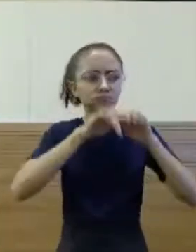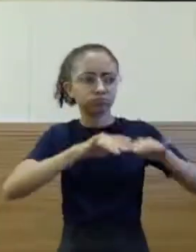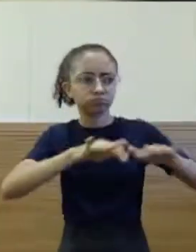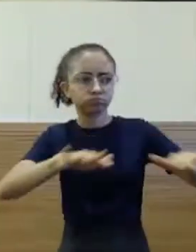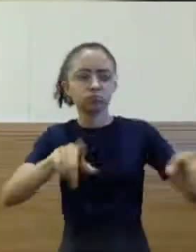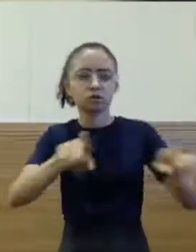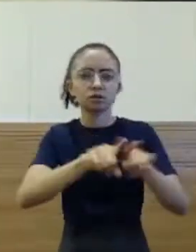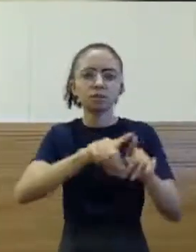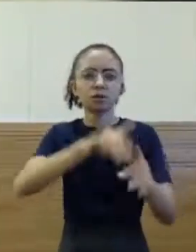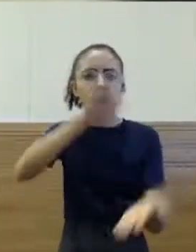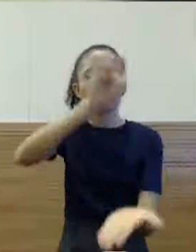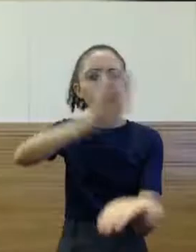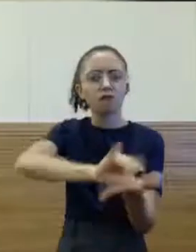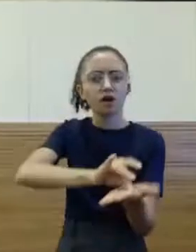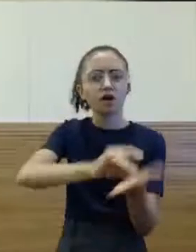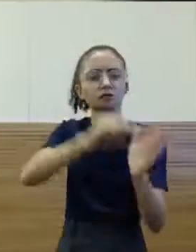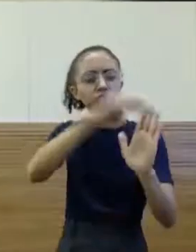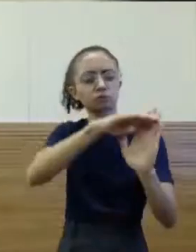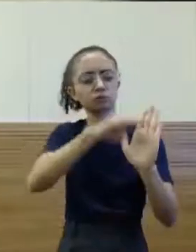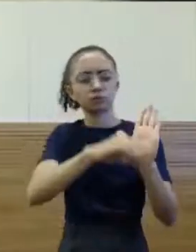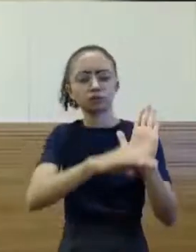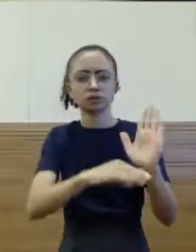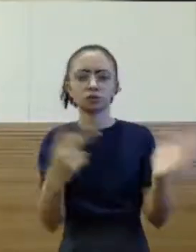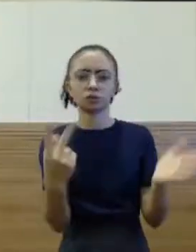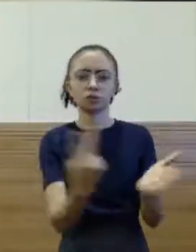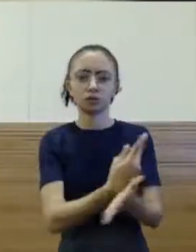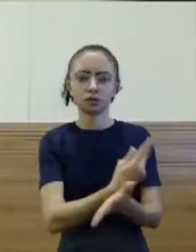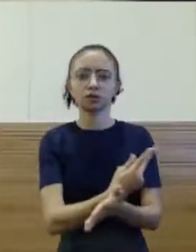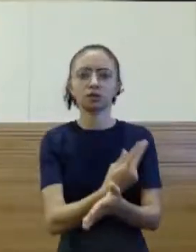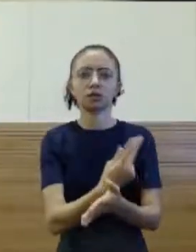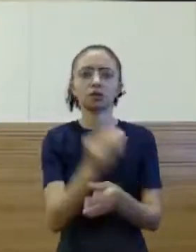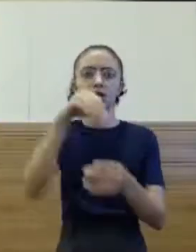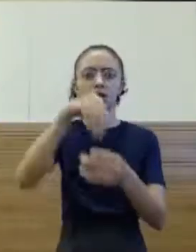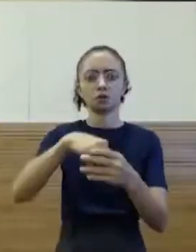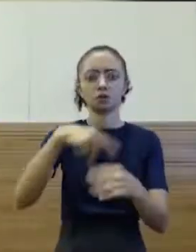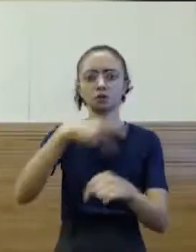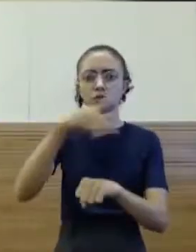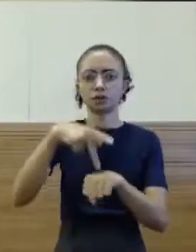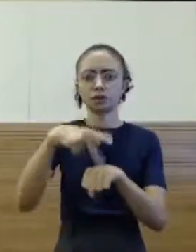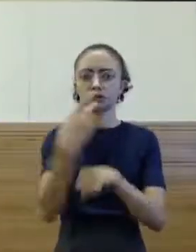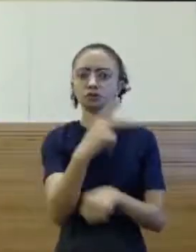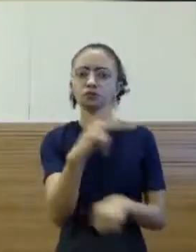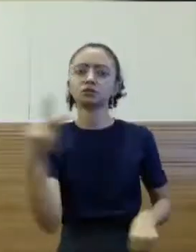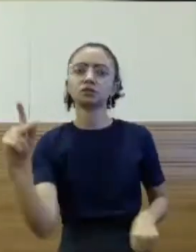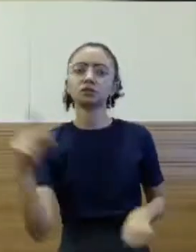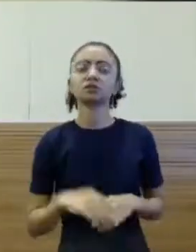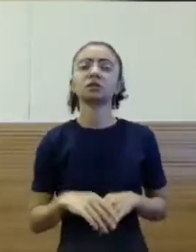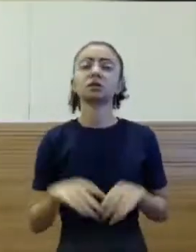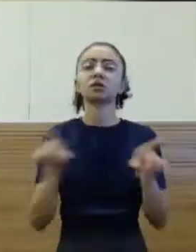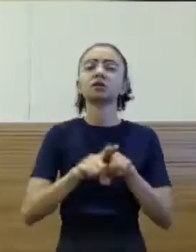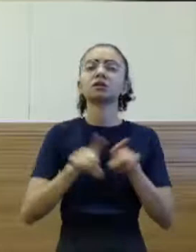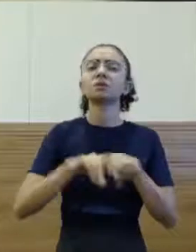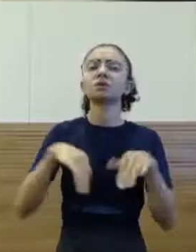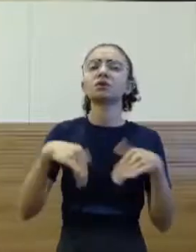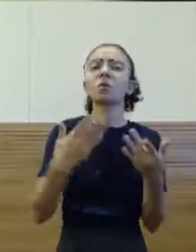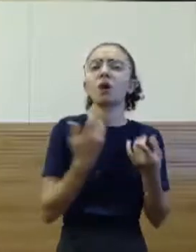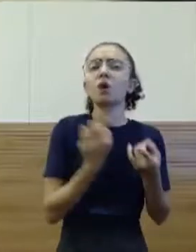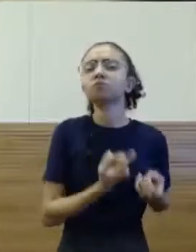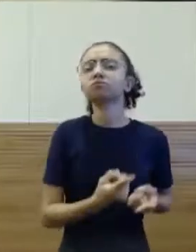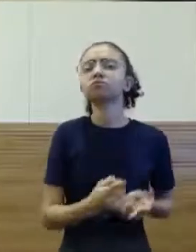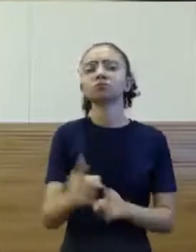in the implementation of the dietary guides in your countries? And what challenges